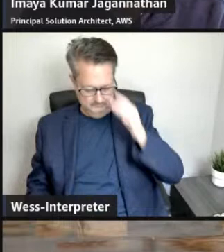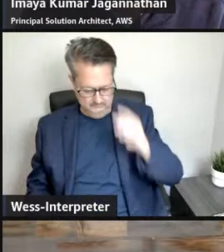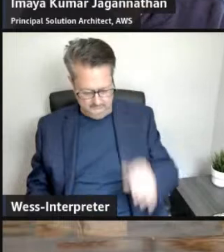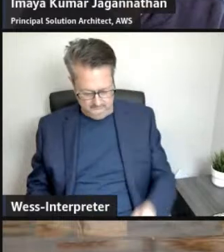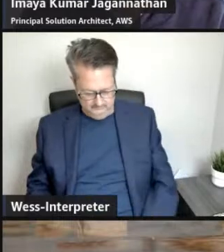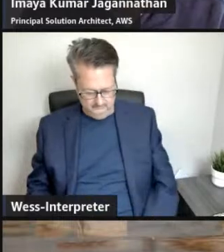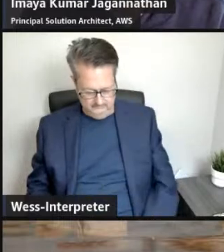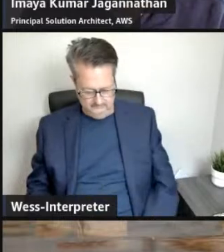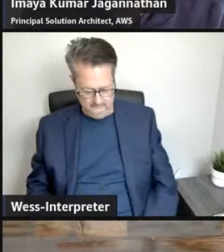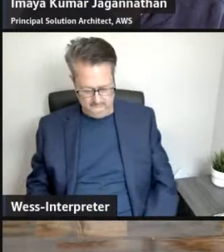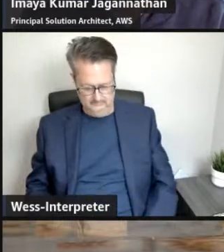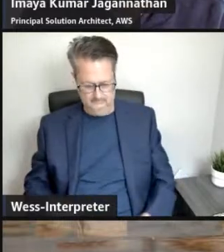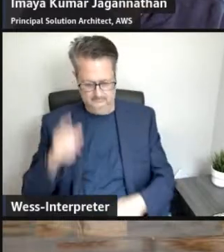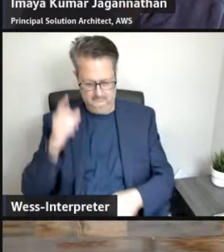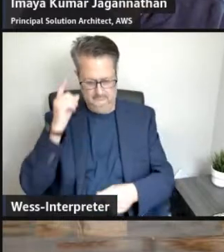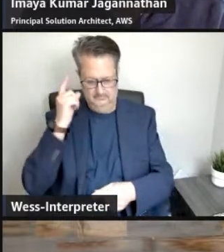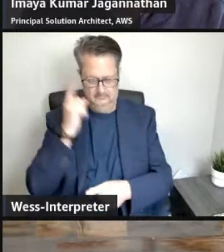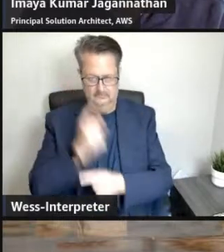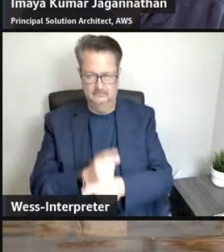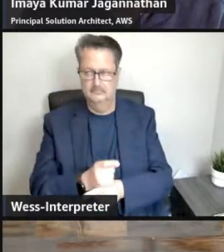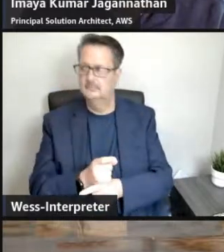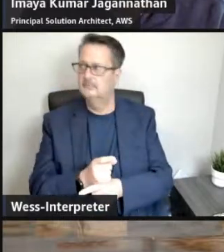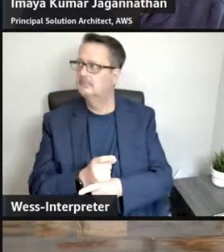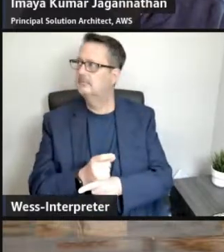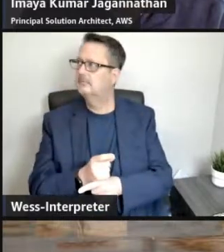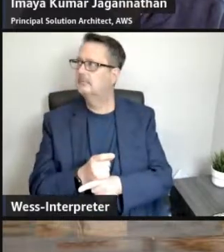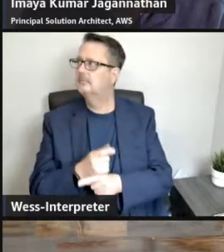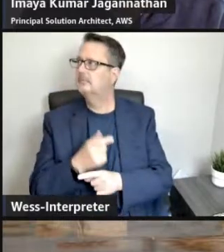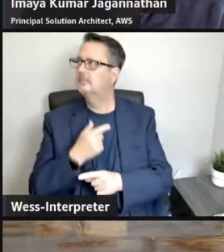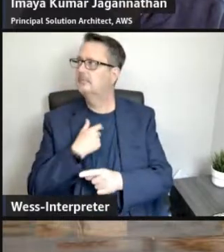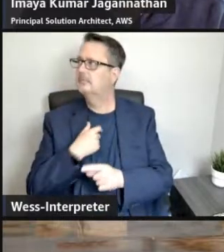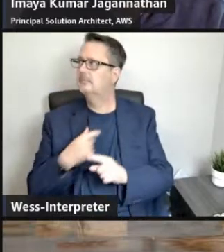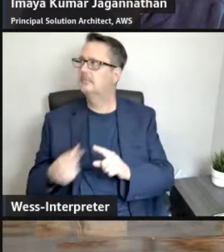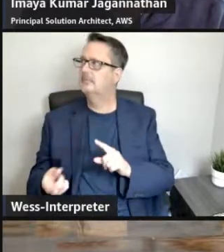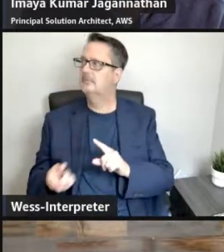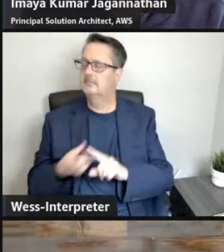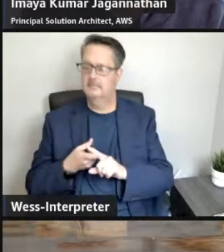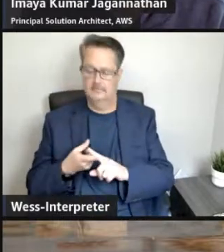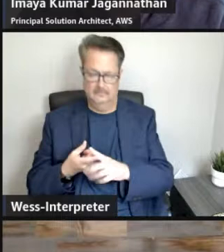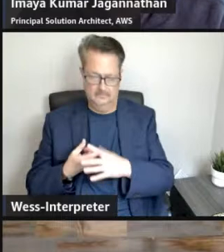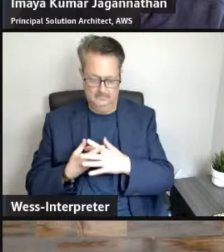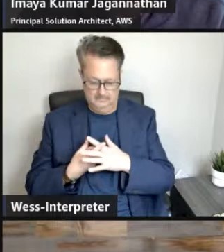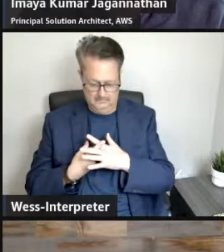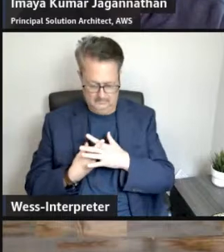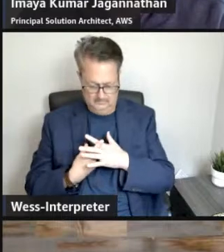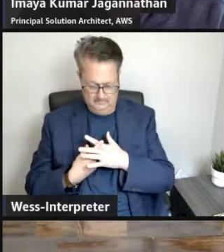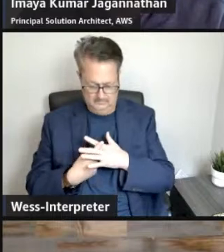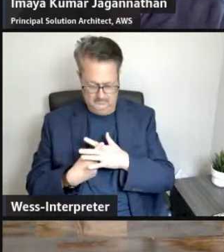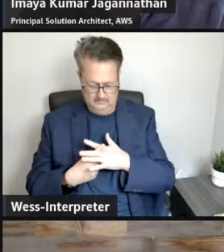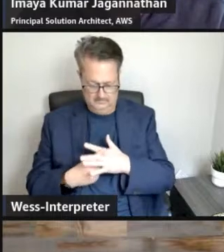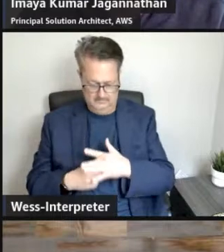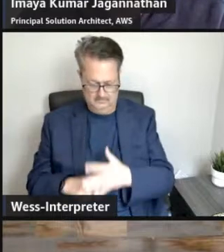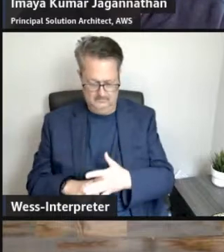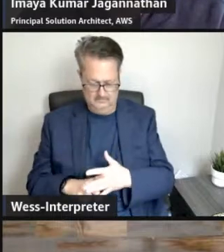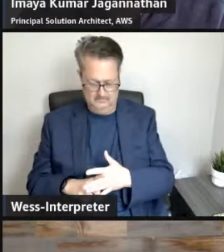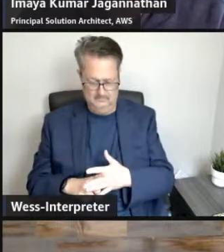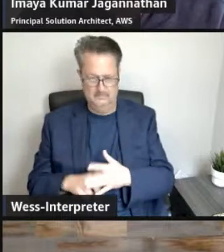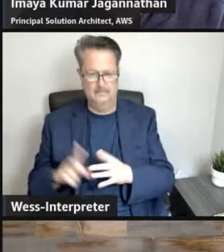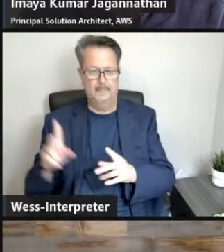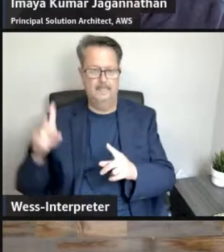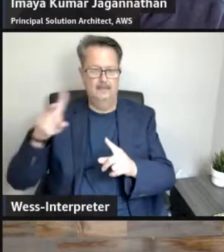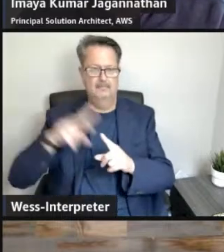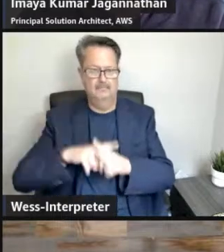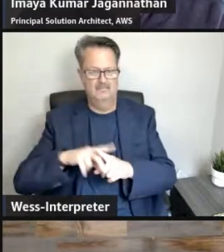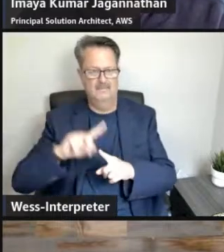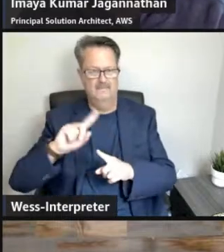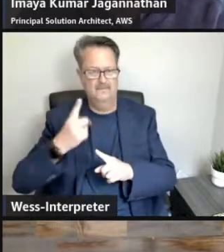Right. So I will start with a Terraform apply. So basically, that's the step that you would do. We have a couple